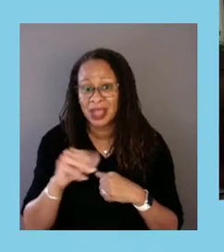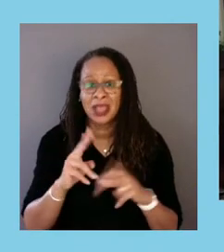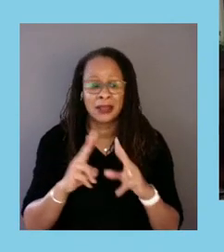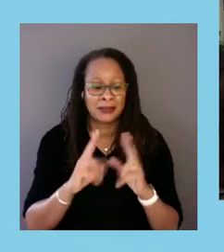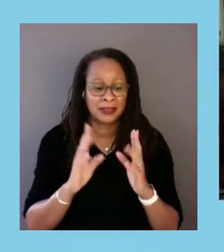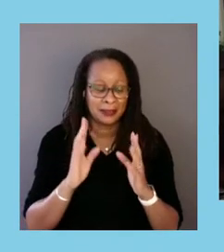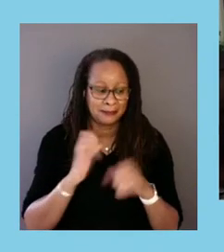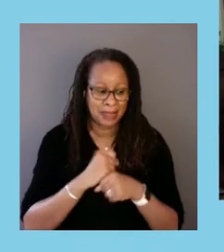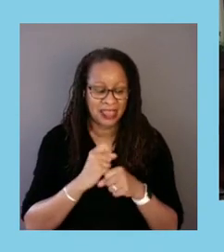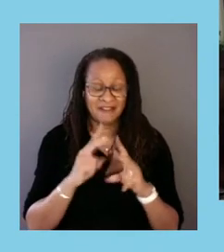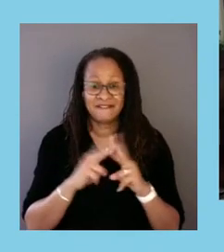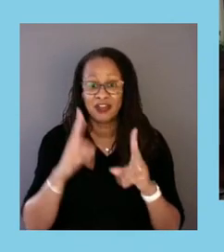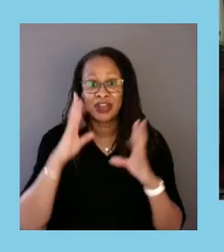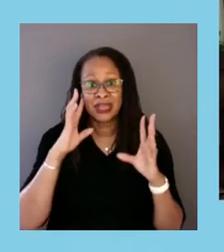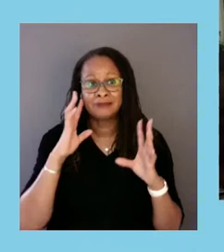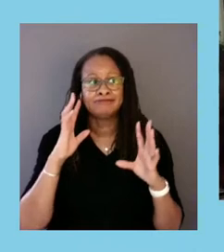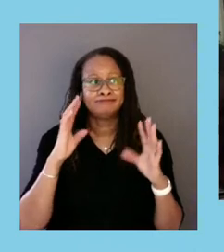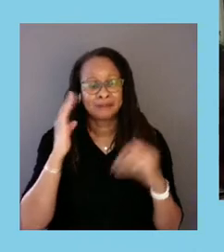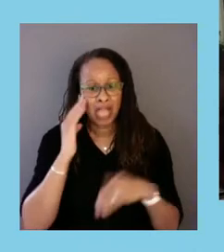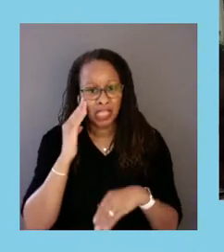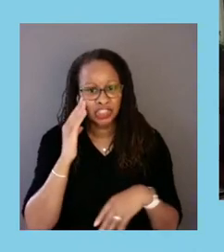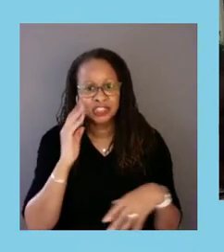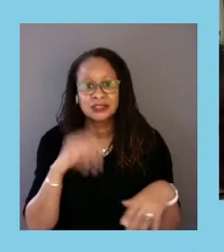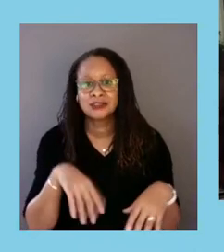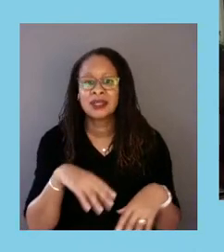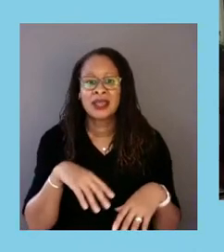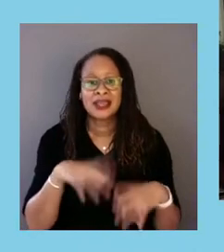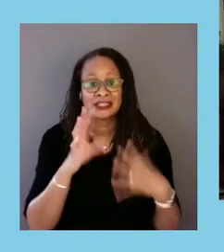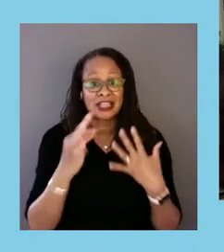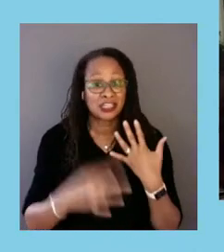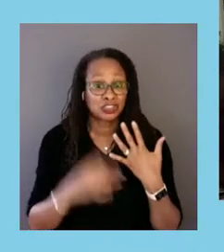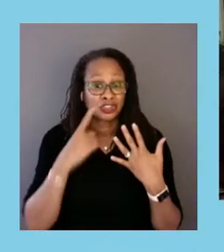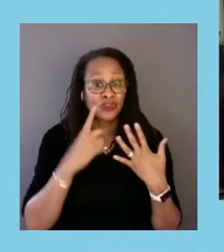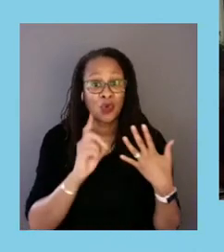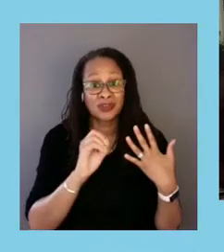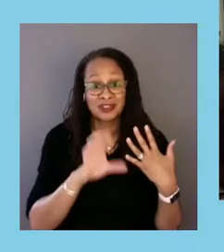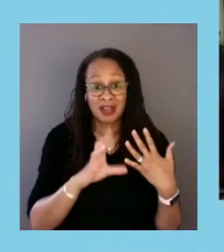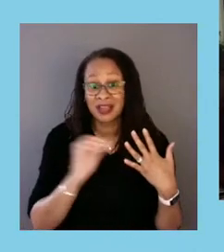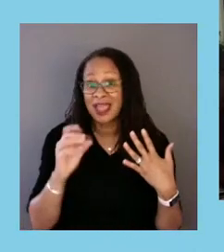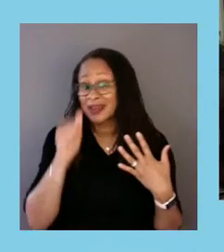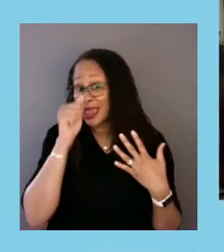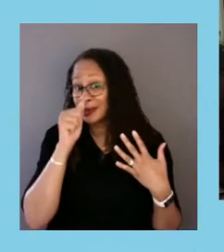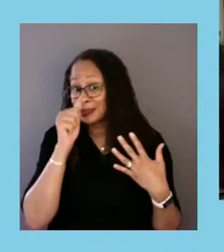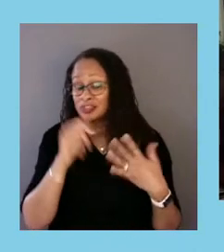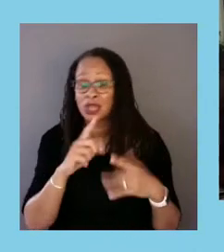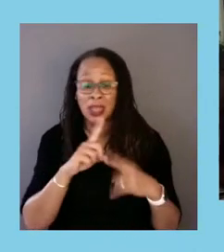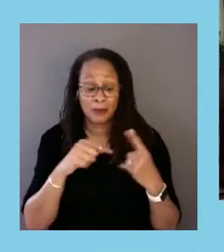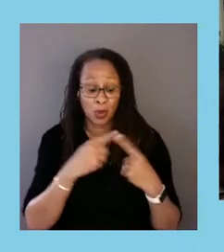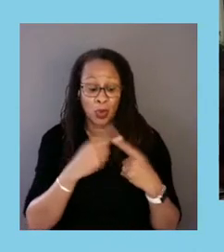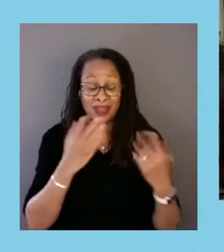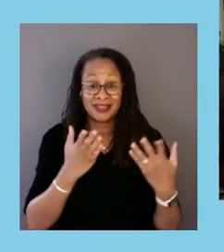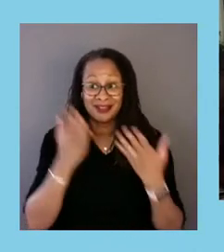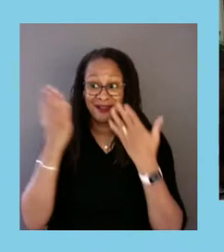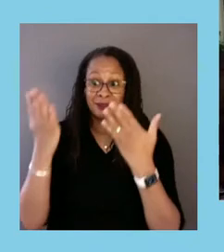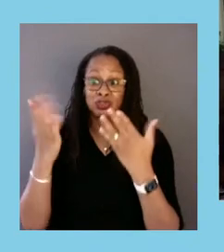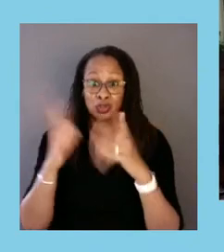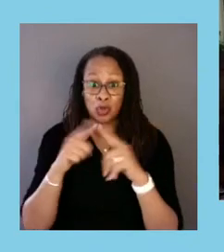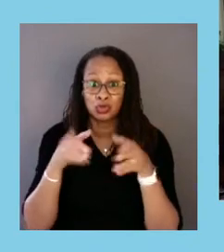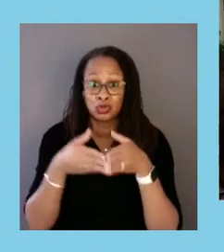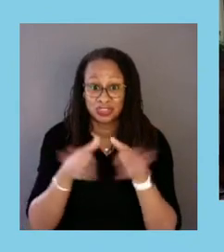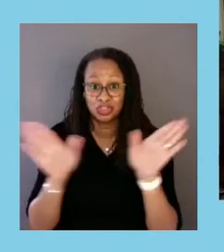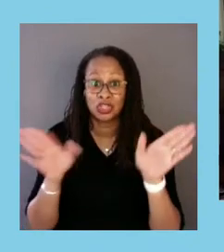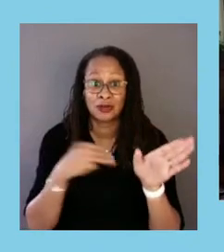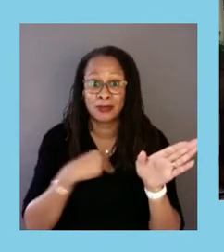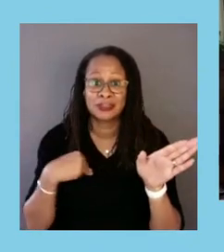the nominations and the shortlist in the case of documentary. But once the nominees go to the general, you know, the membership, I feel